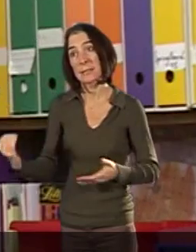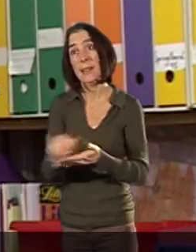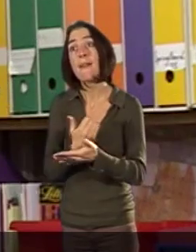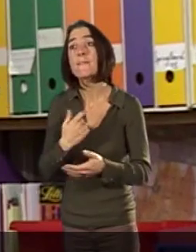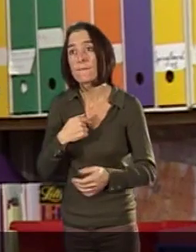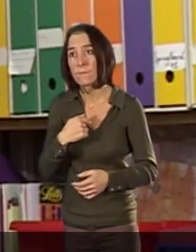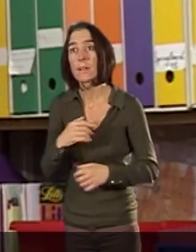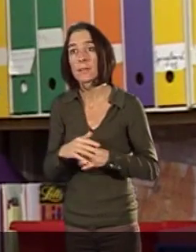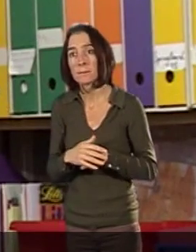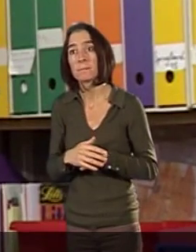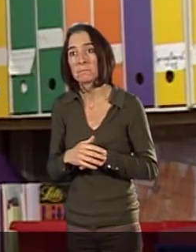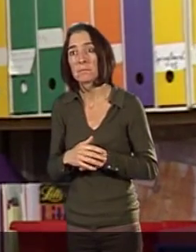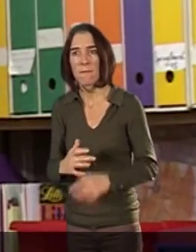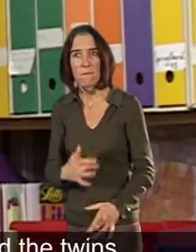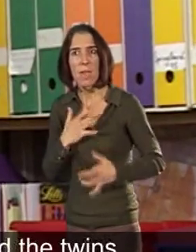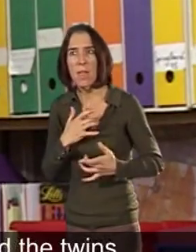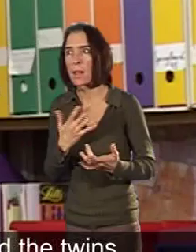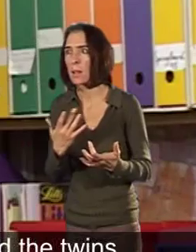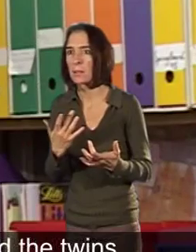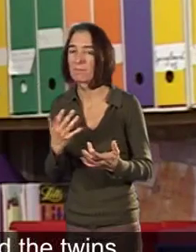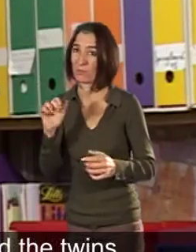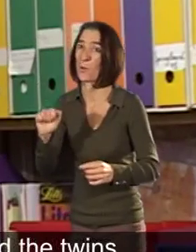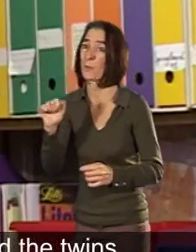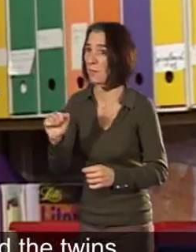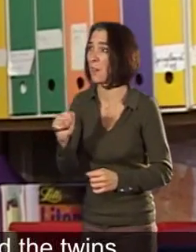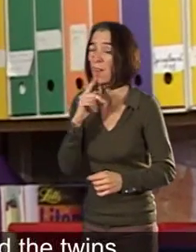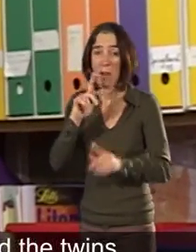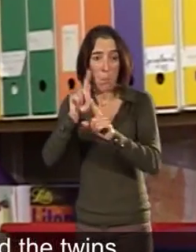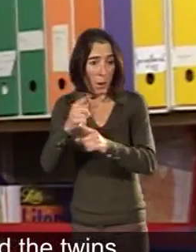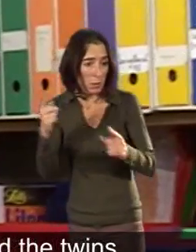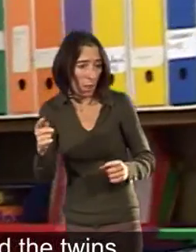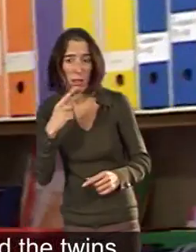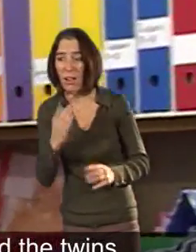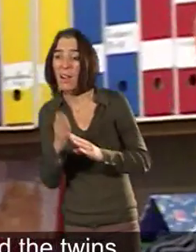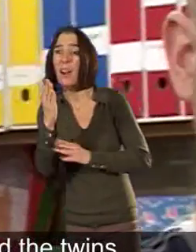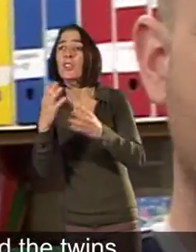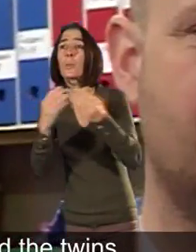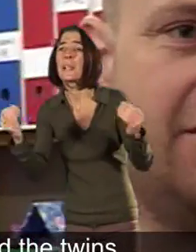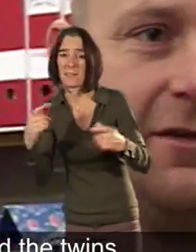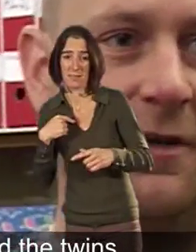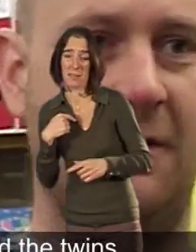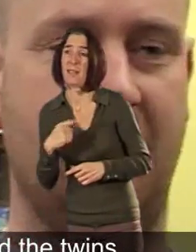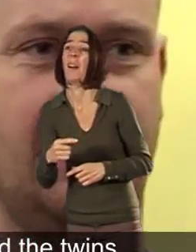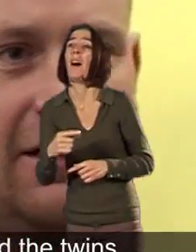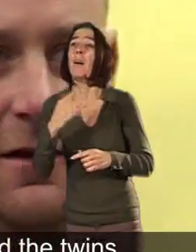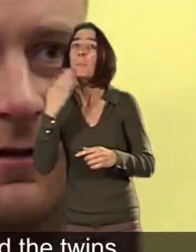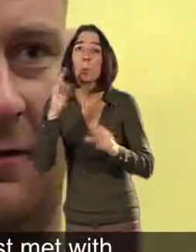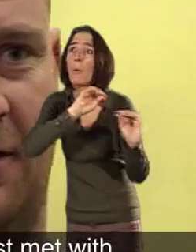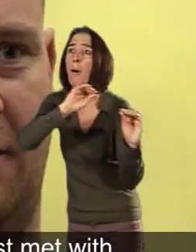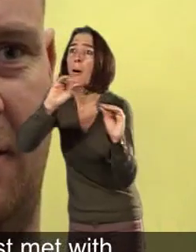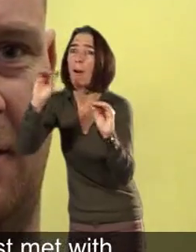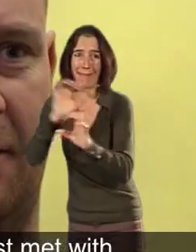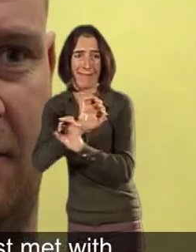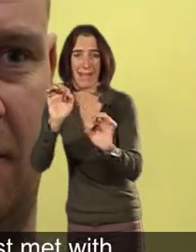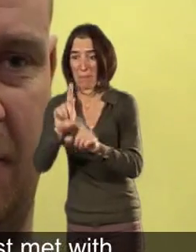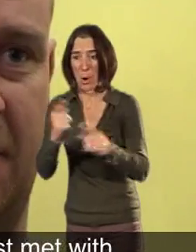safer. You feel like... Yeah, well, it was impossible to send the twins here without at least somebody trained in it. Yeah.